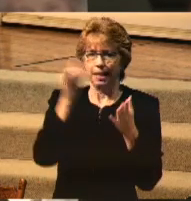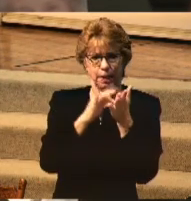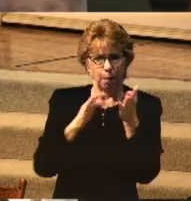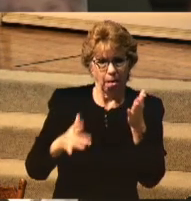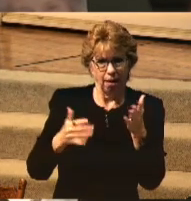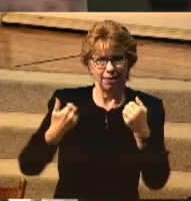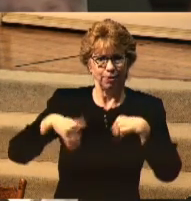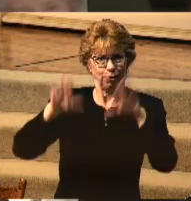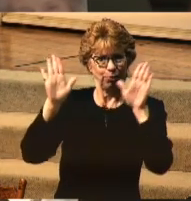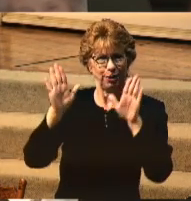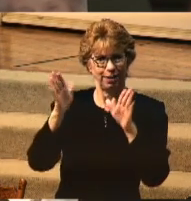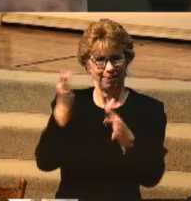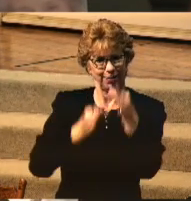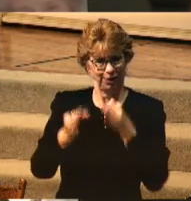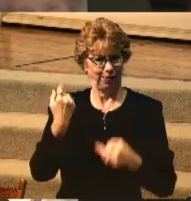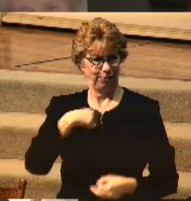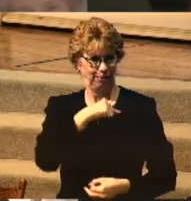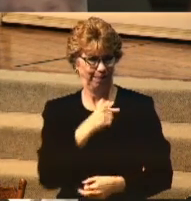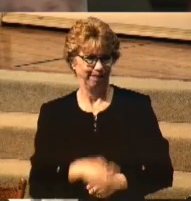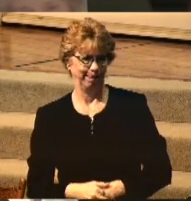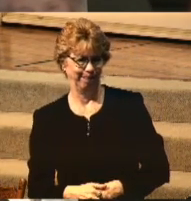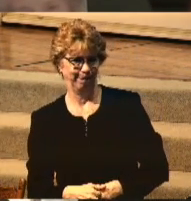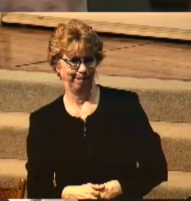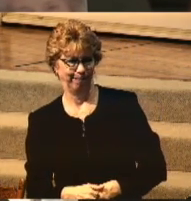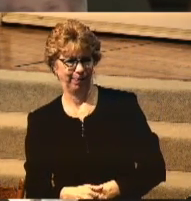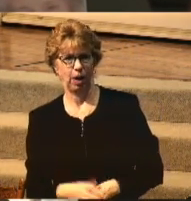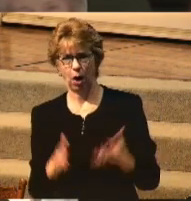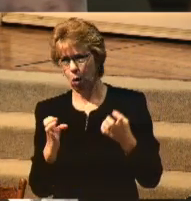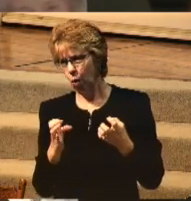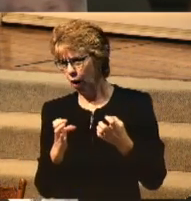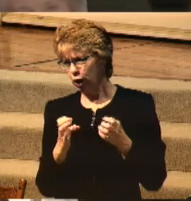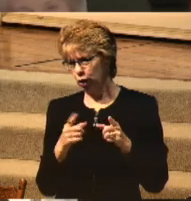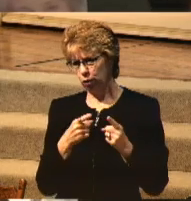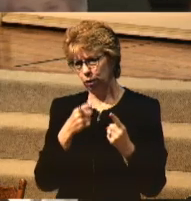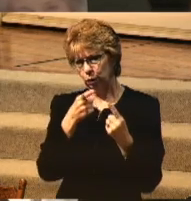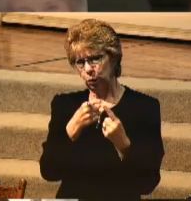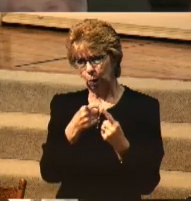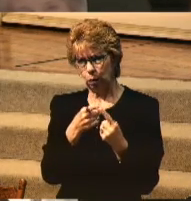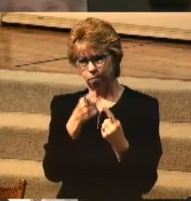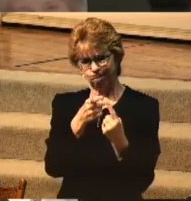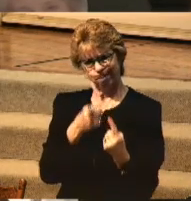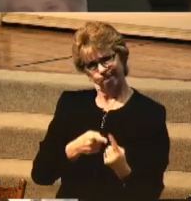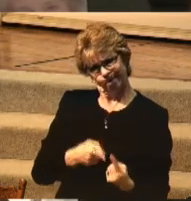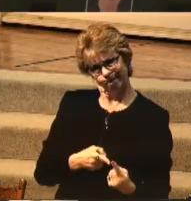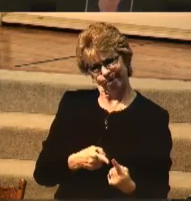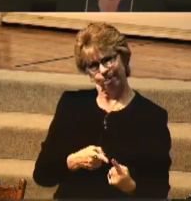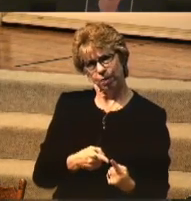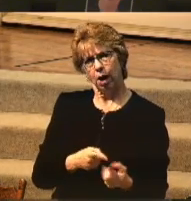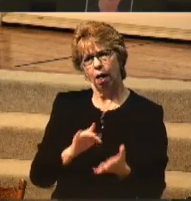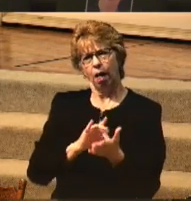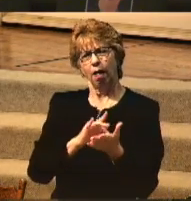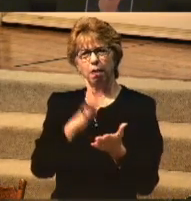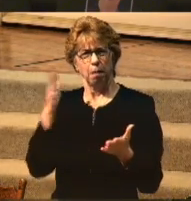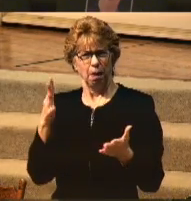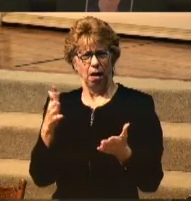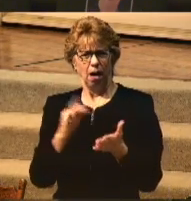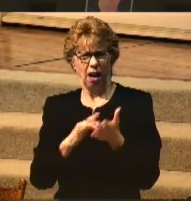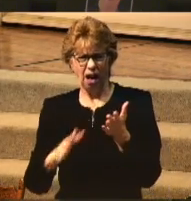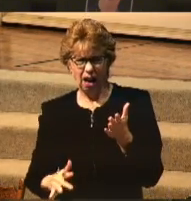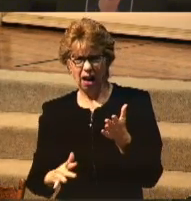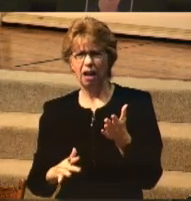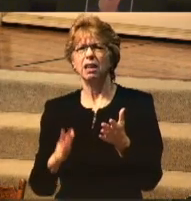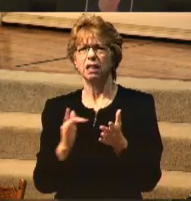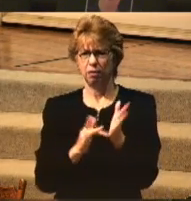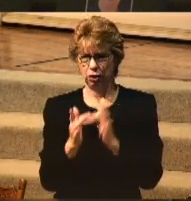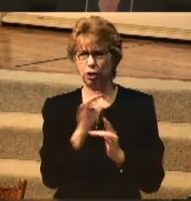us. I'd like to point your attention to a few things about the blood of Christ. The blood of Christ